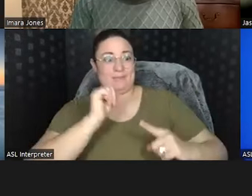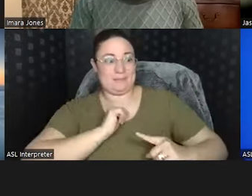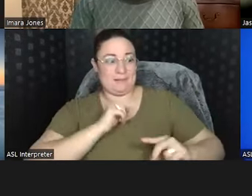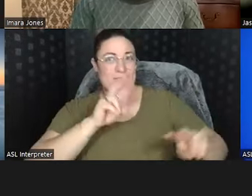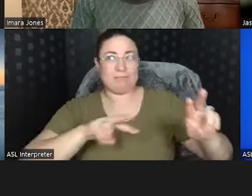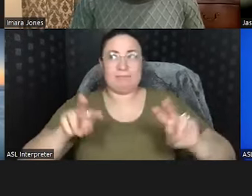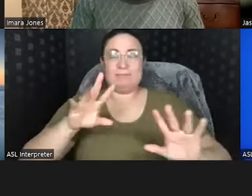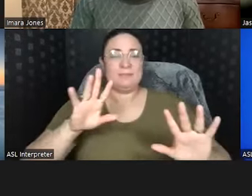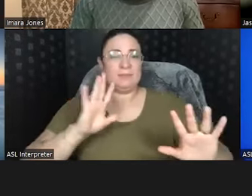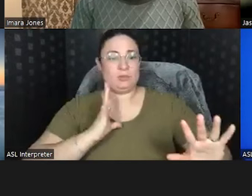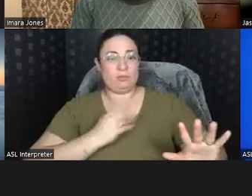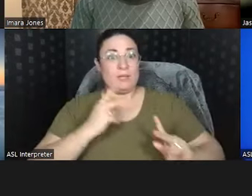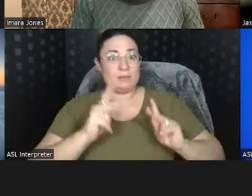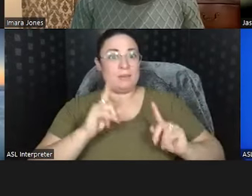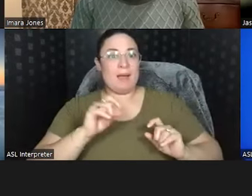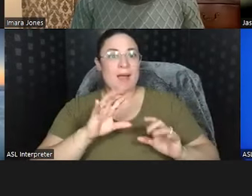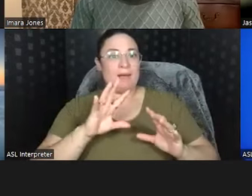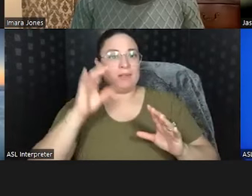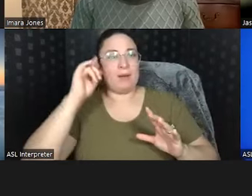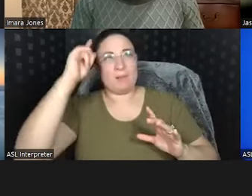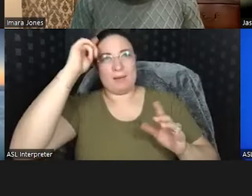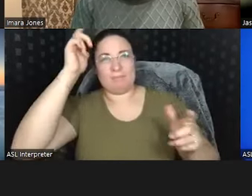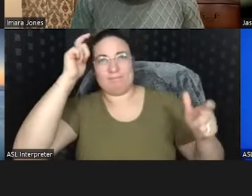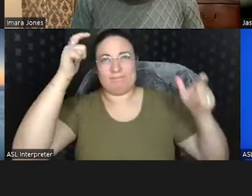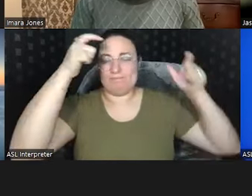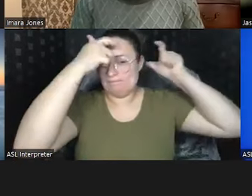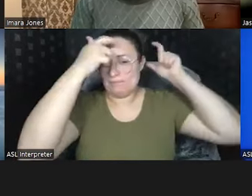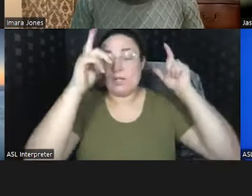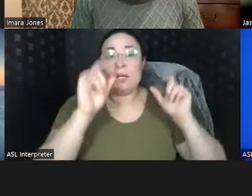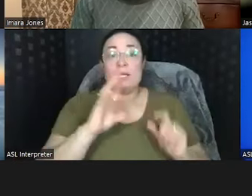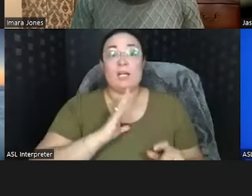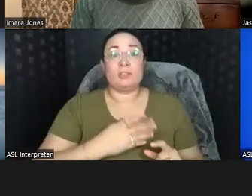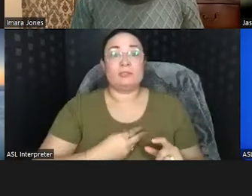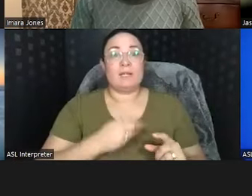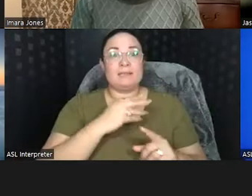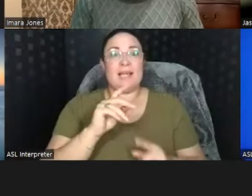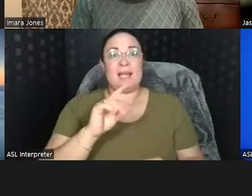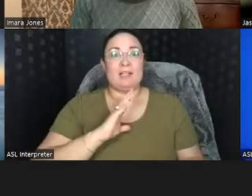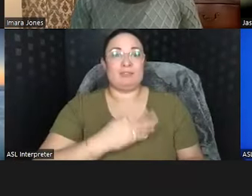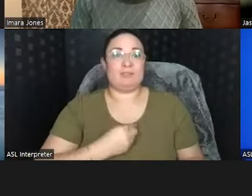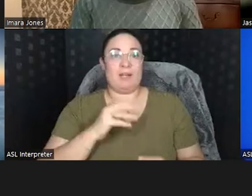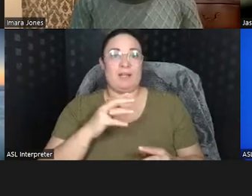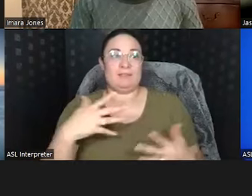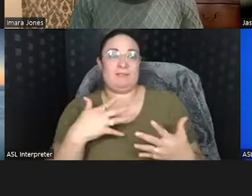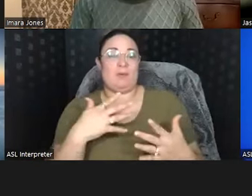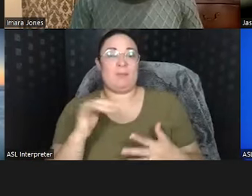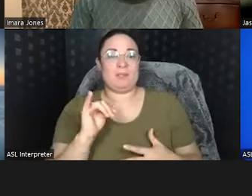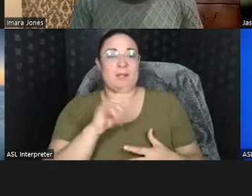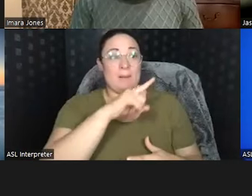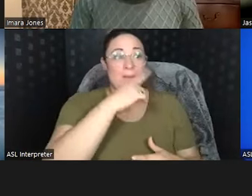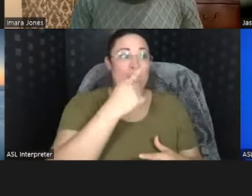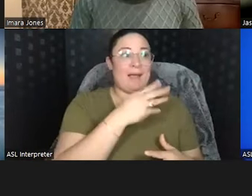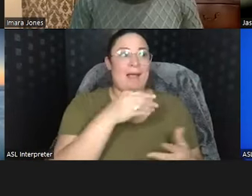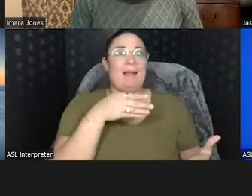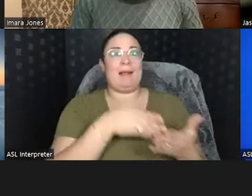as trans people, we have to decolonize our minds because, you can be trans and transphobic as well, right? Just like you can be Black and